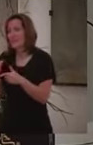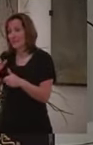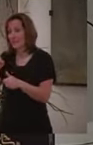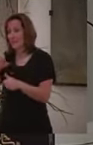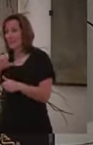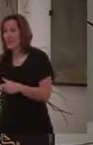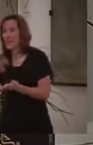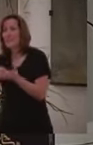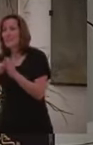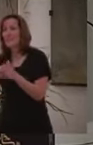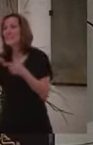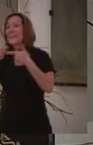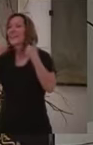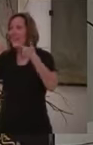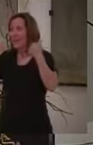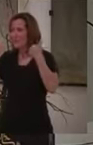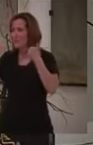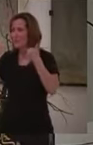laughter.